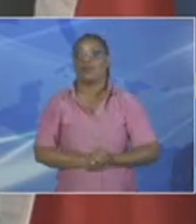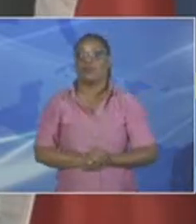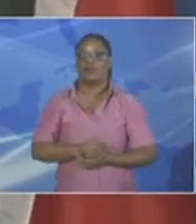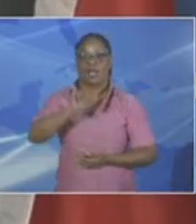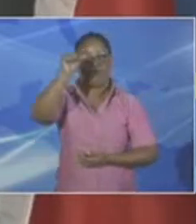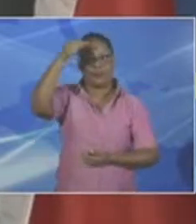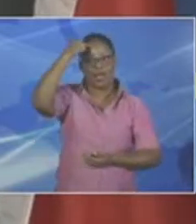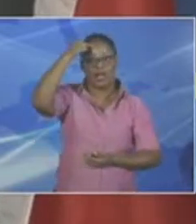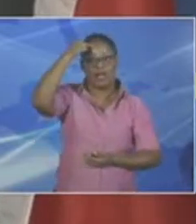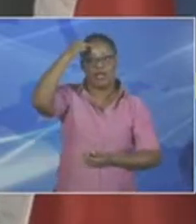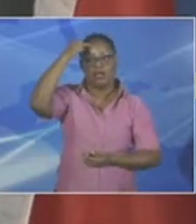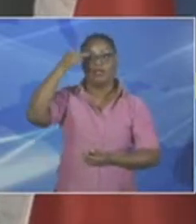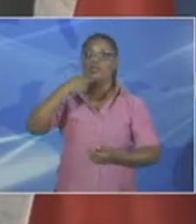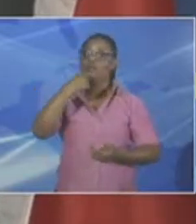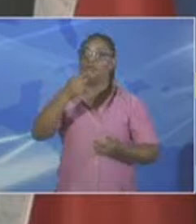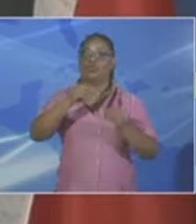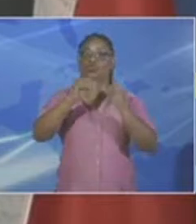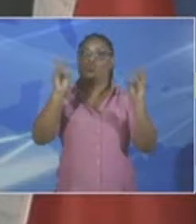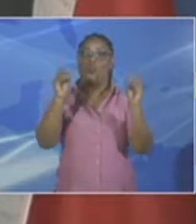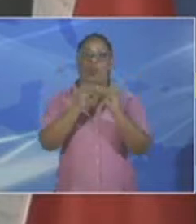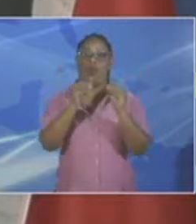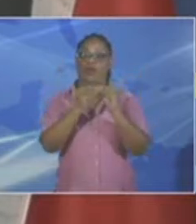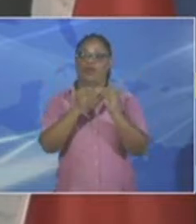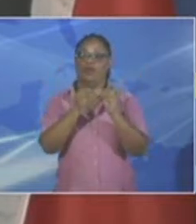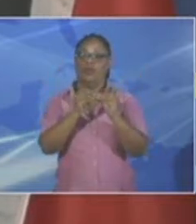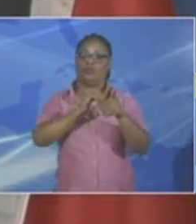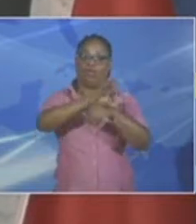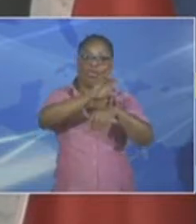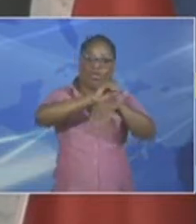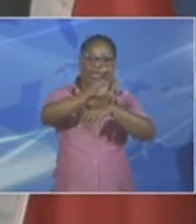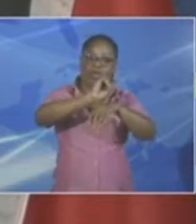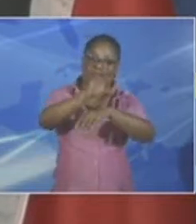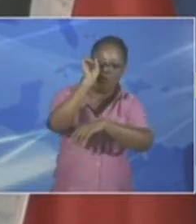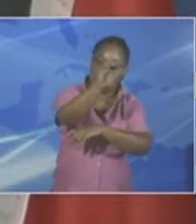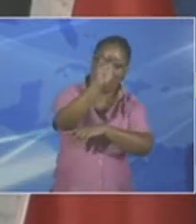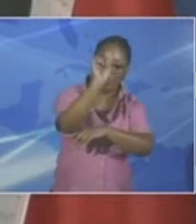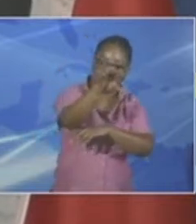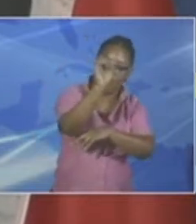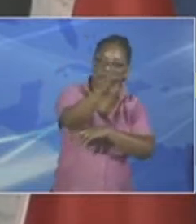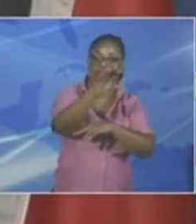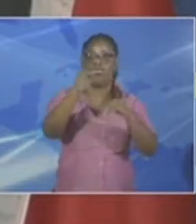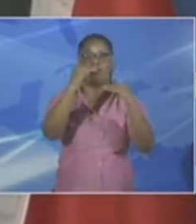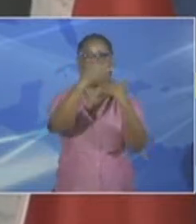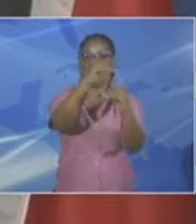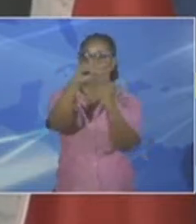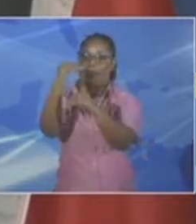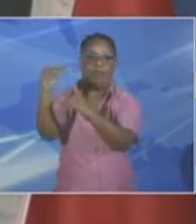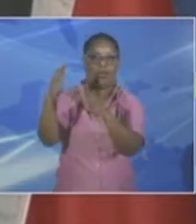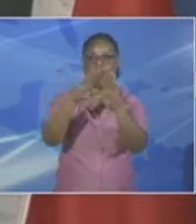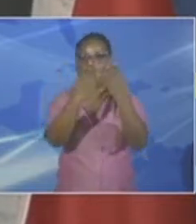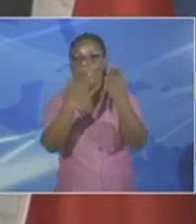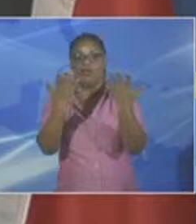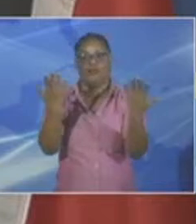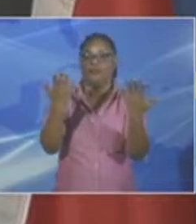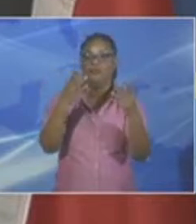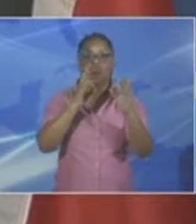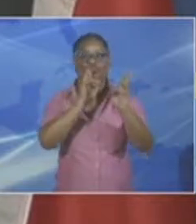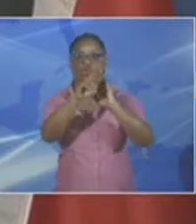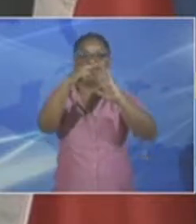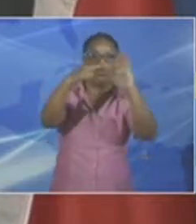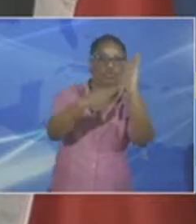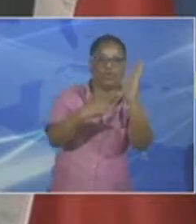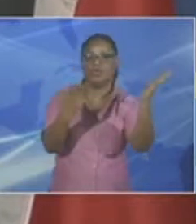longer playing that role of restricting what you do, except in very few